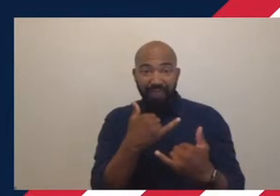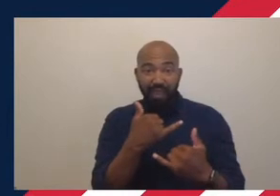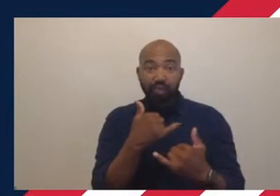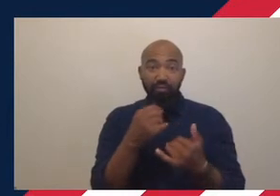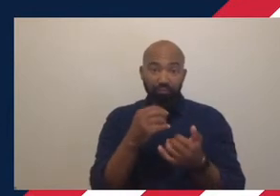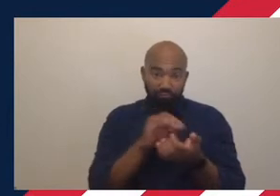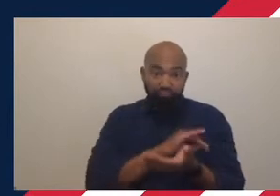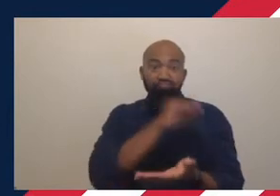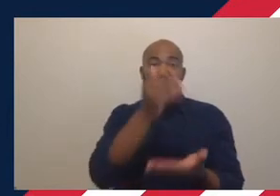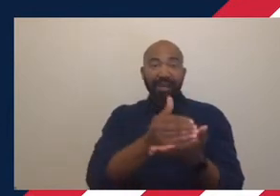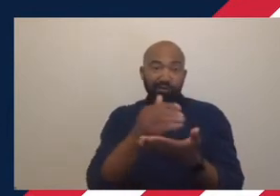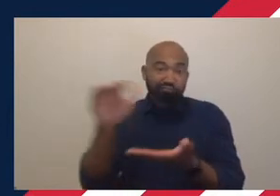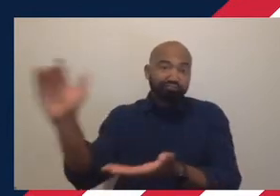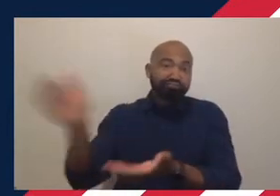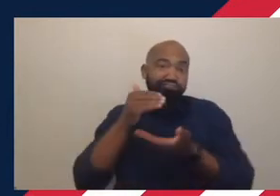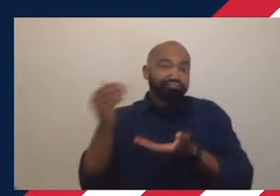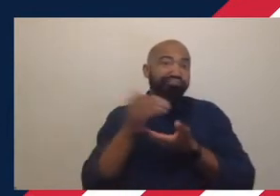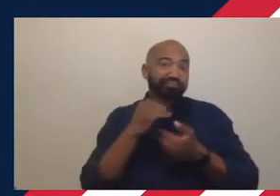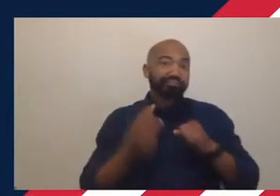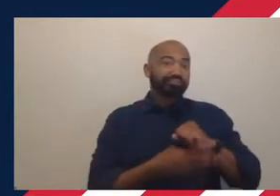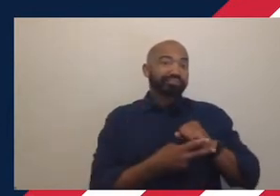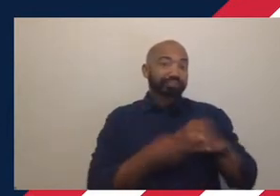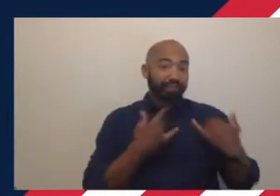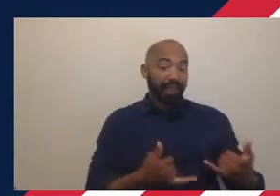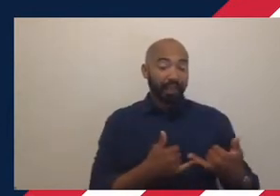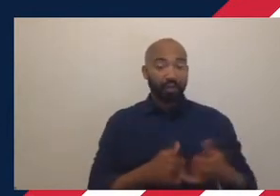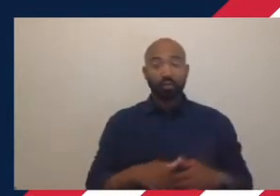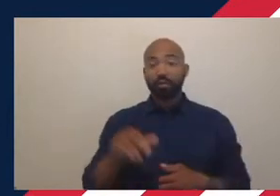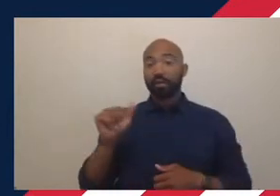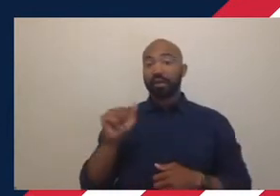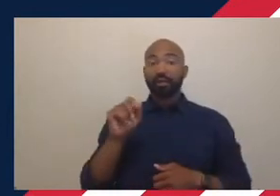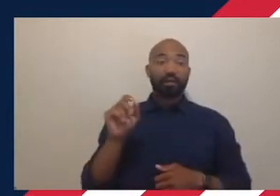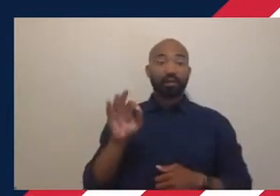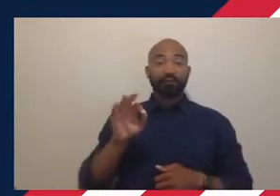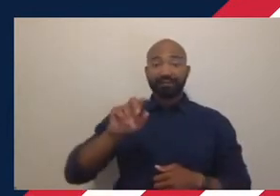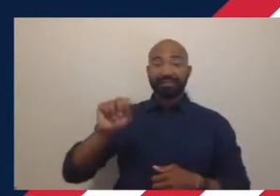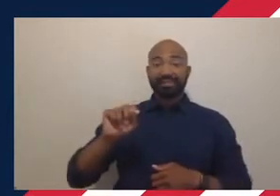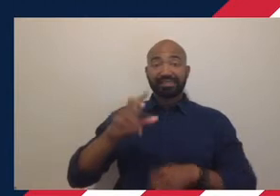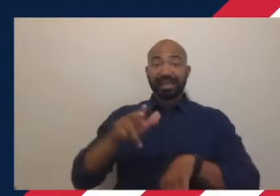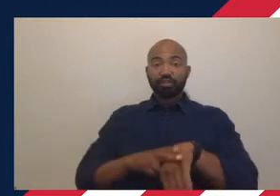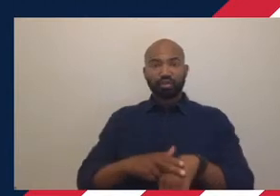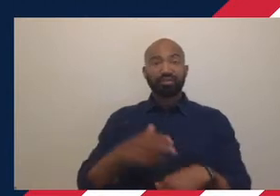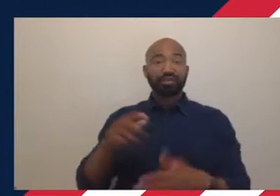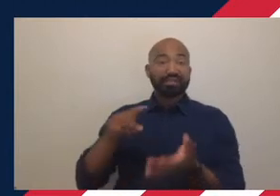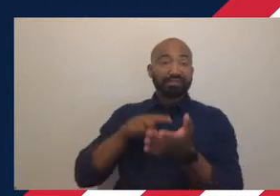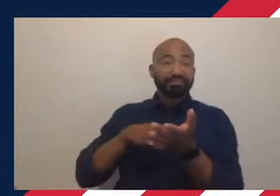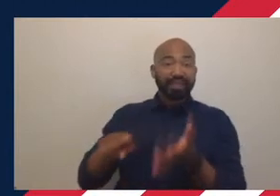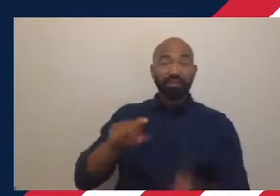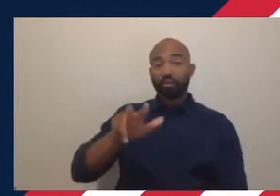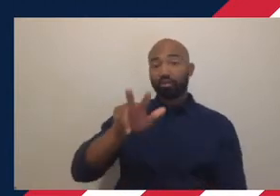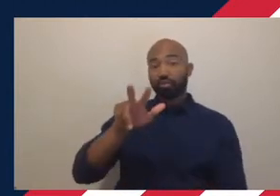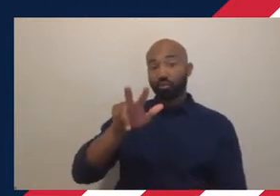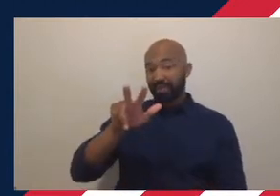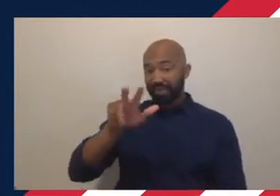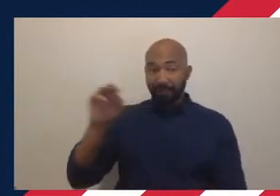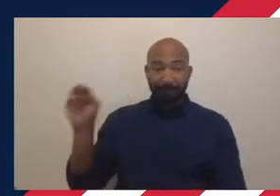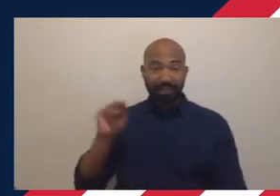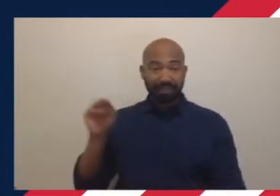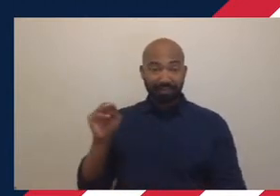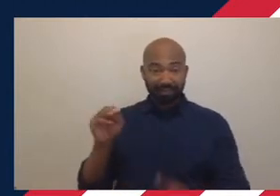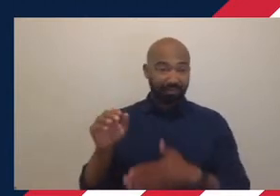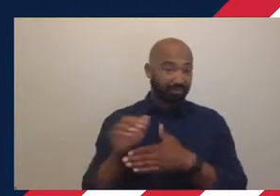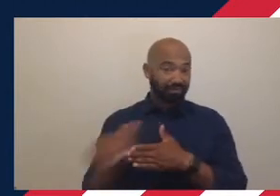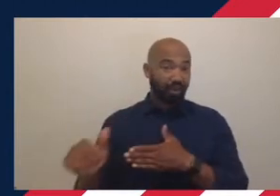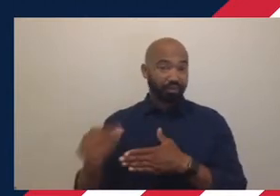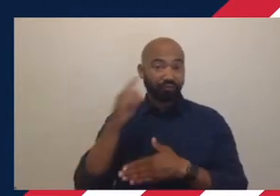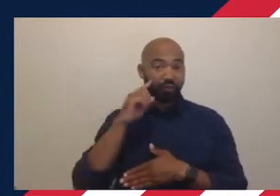luckily, during the pandemic, AFT National spent $3 million to get PPE, and luckily, some of that was delivered